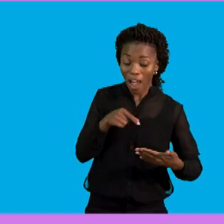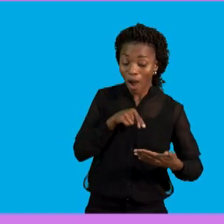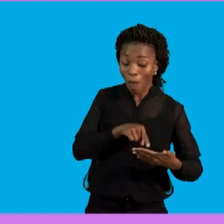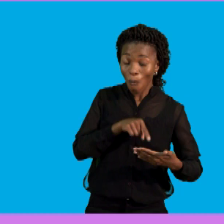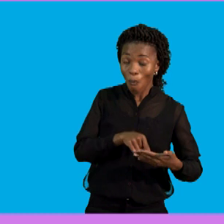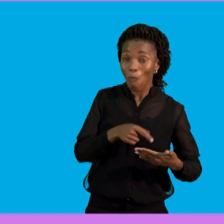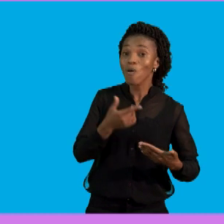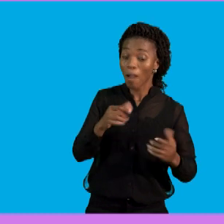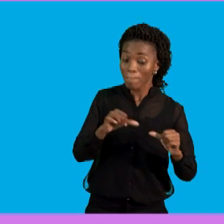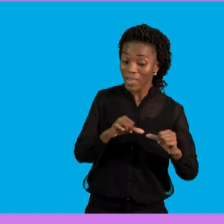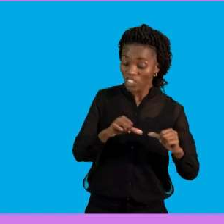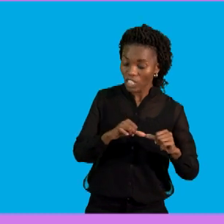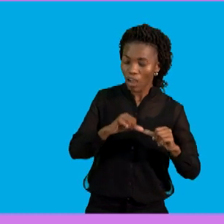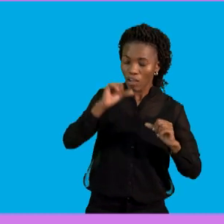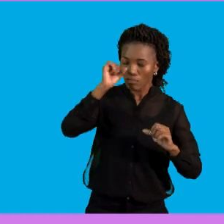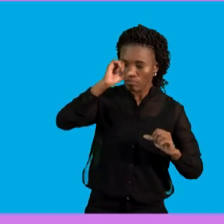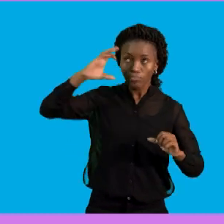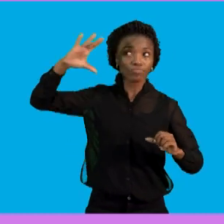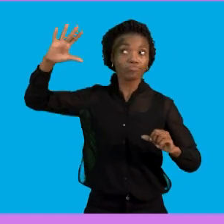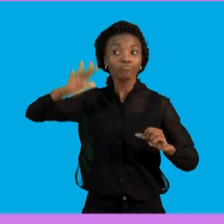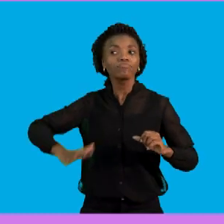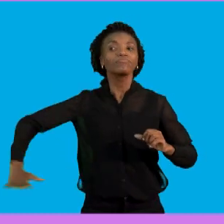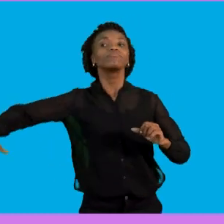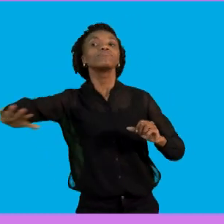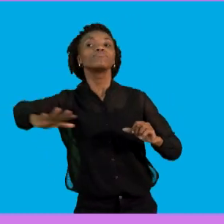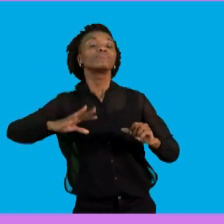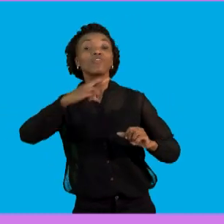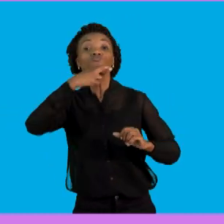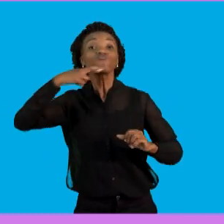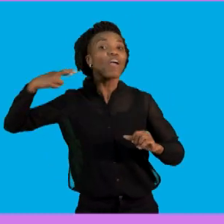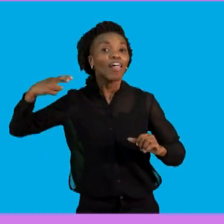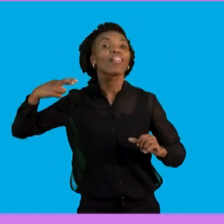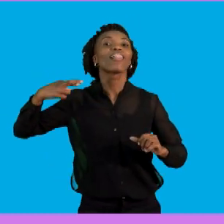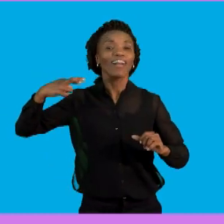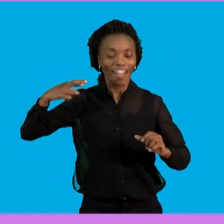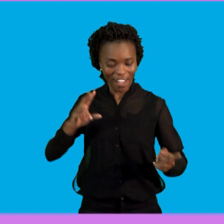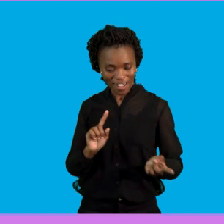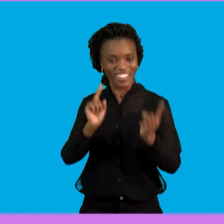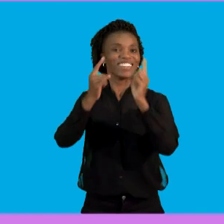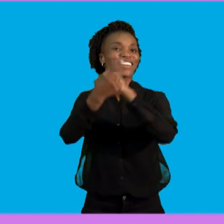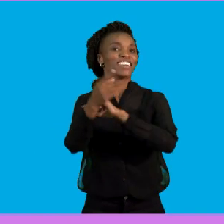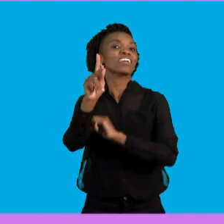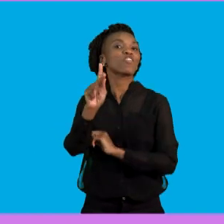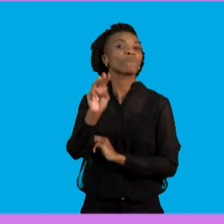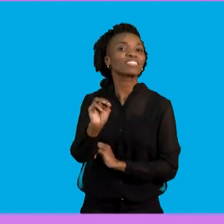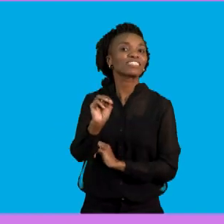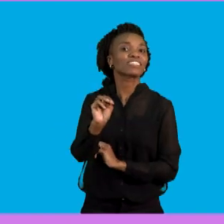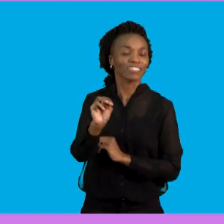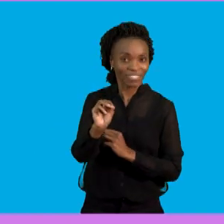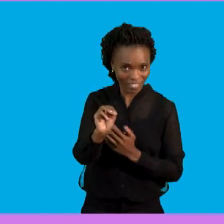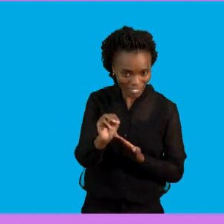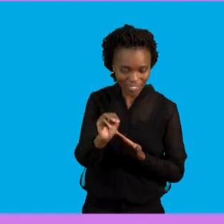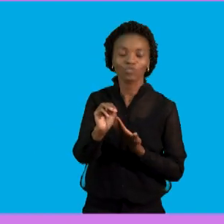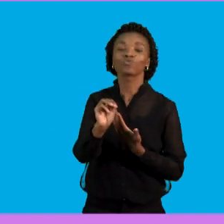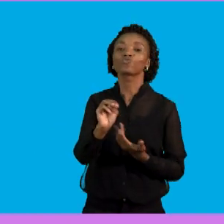working on paper. Now we need to take this measurement from the map or on paper, take it